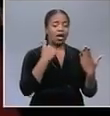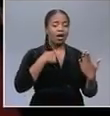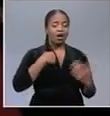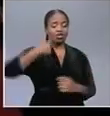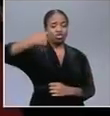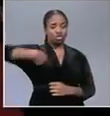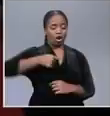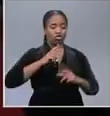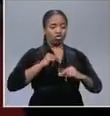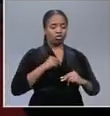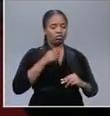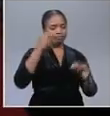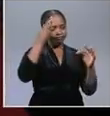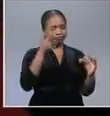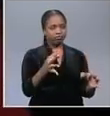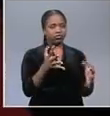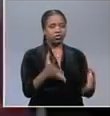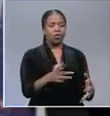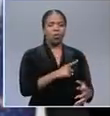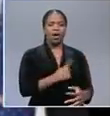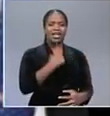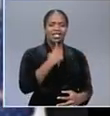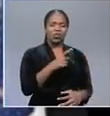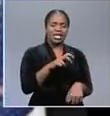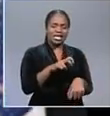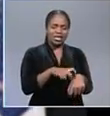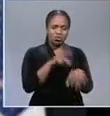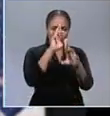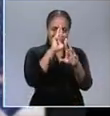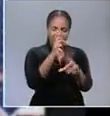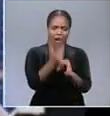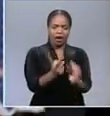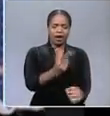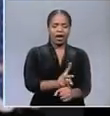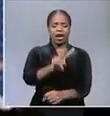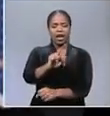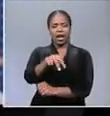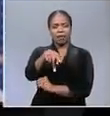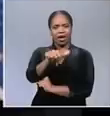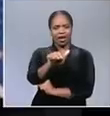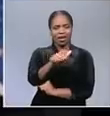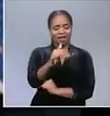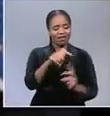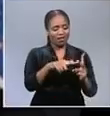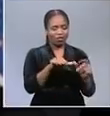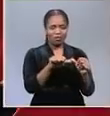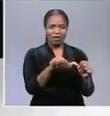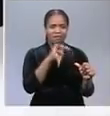and Lawrence Mrwebi. Legal pundits say it's a step towards restoring the integrity of the National Prosecuting